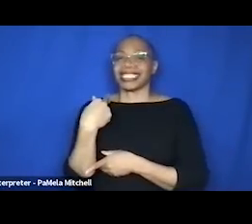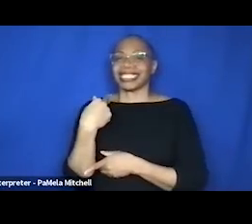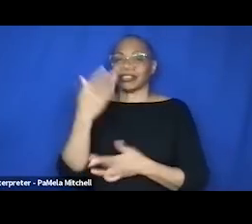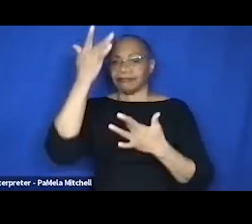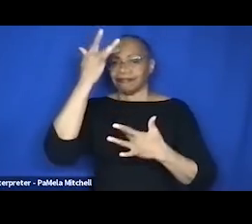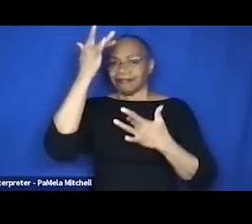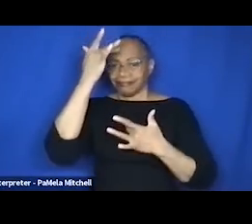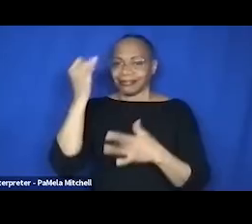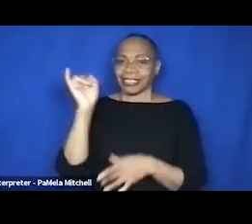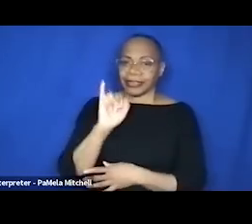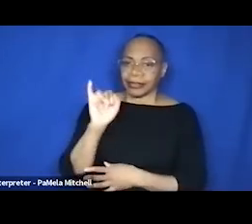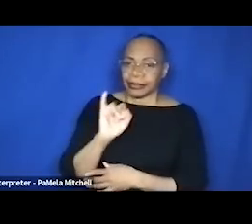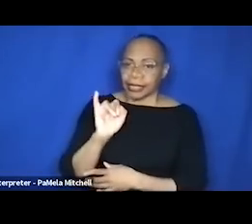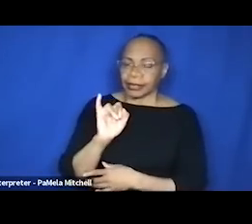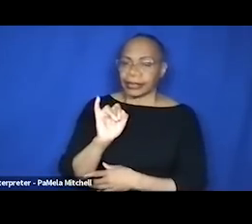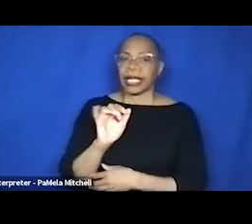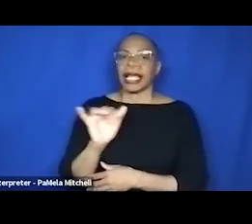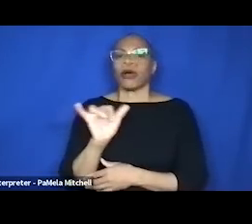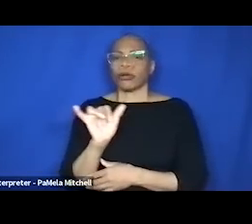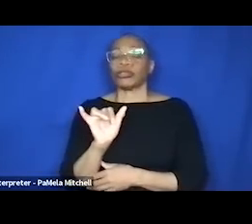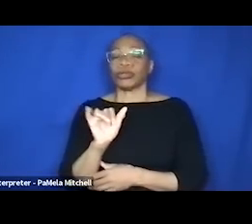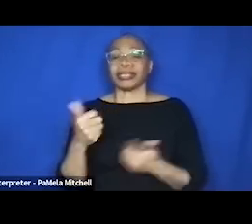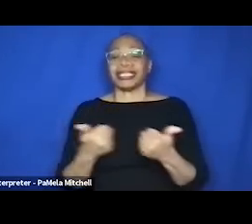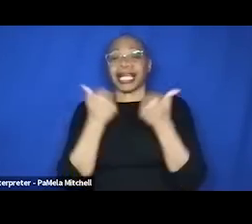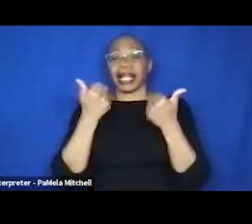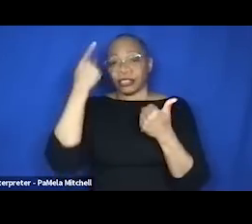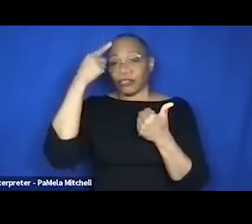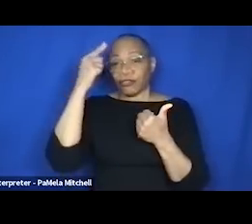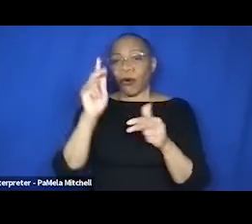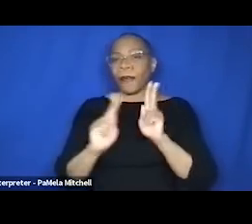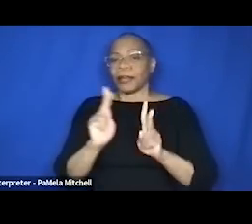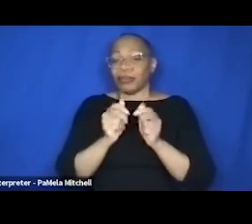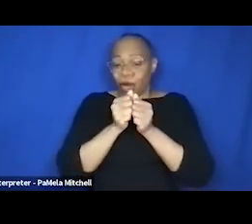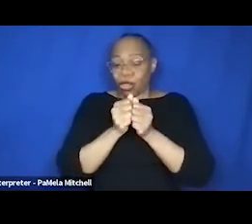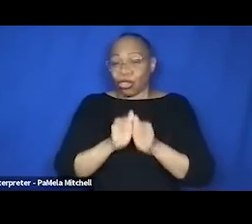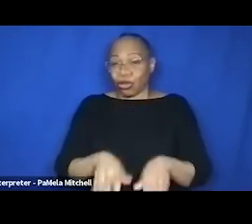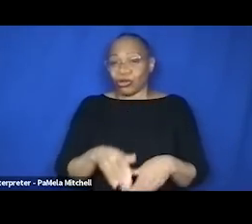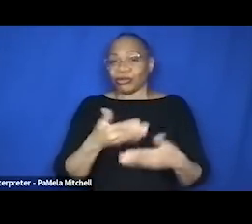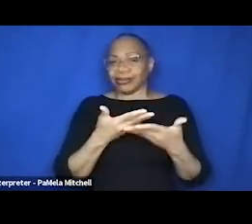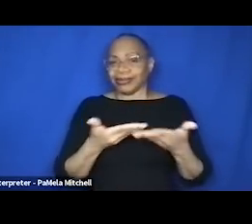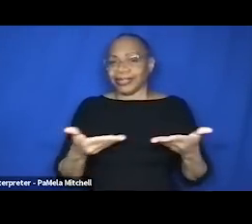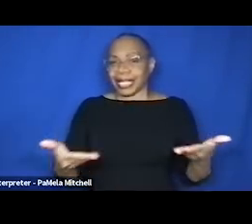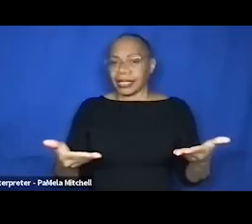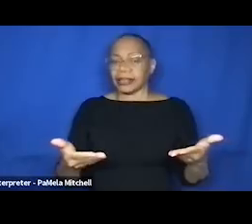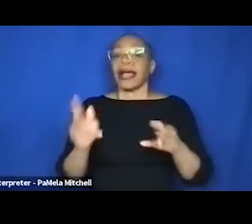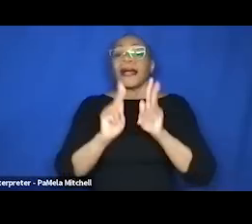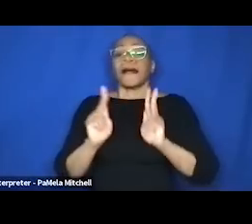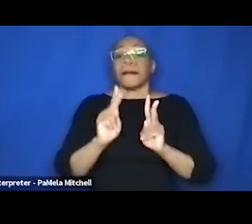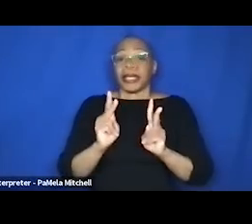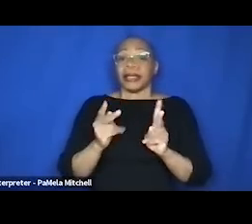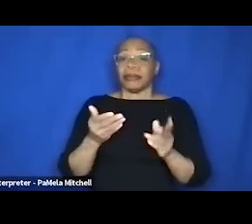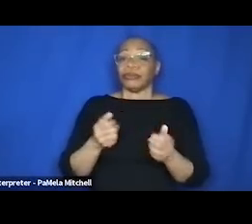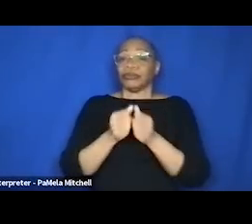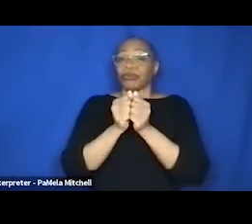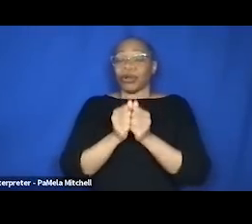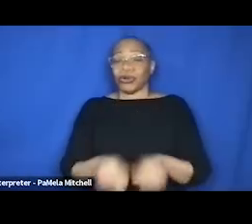challenging for folks to lose those personal items. People may lose contact and trust with needed medical